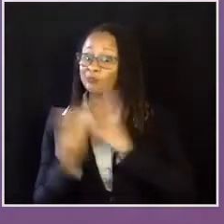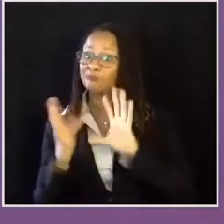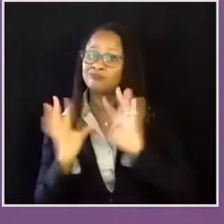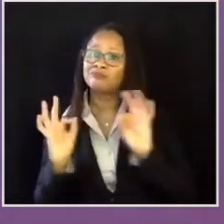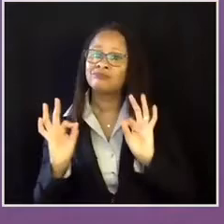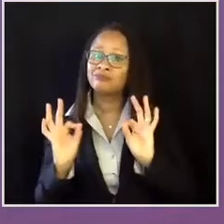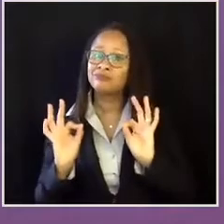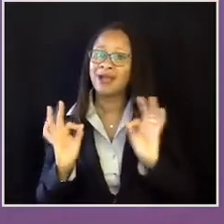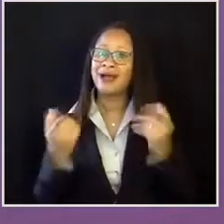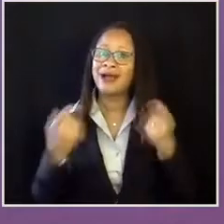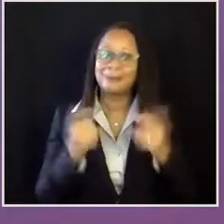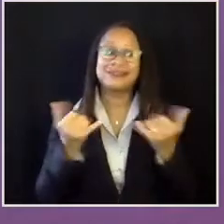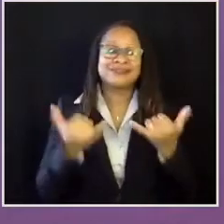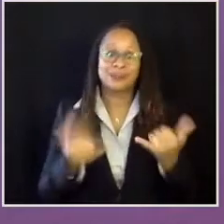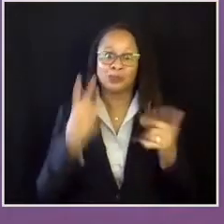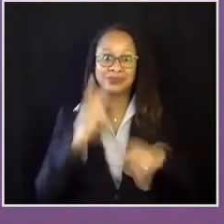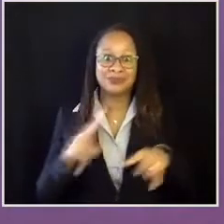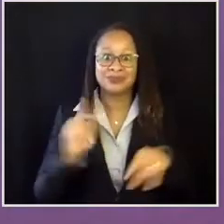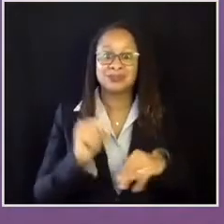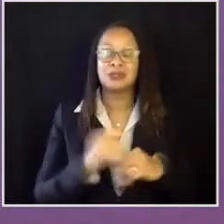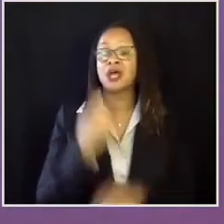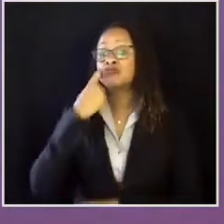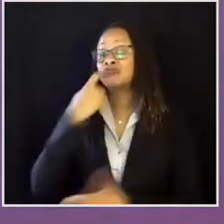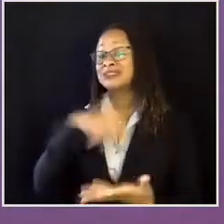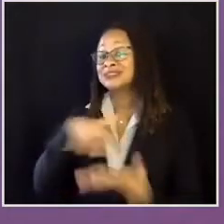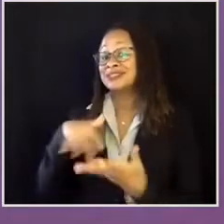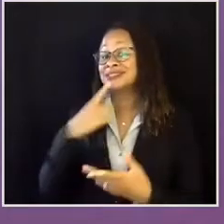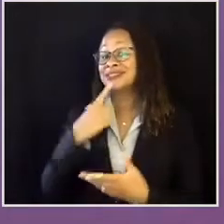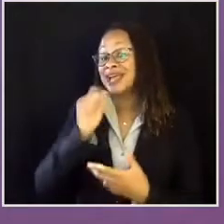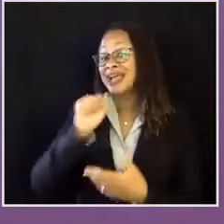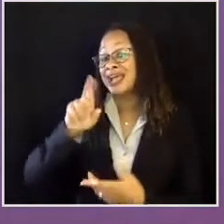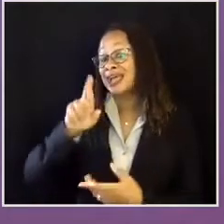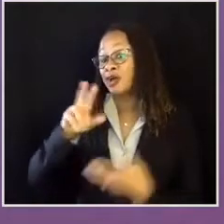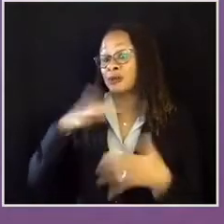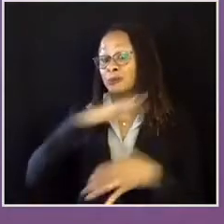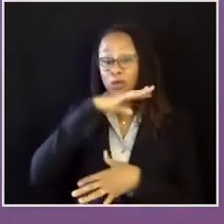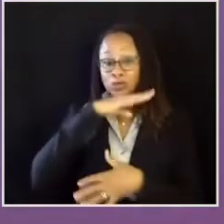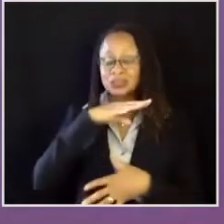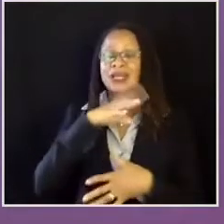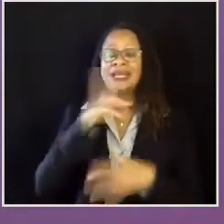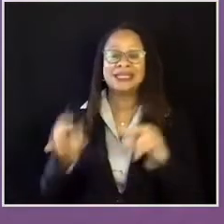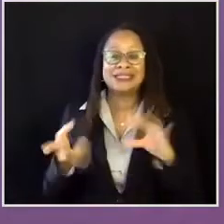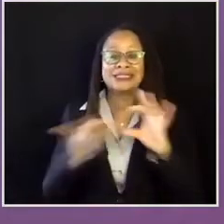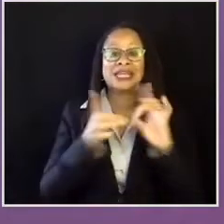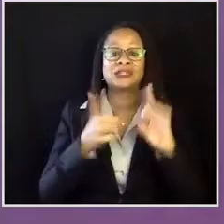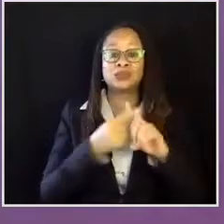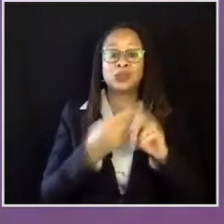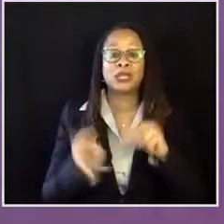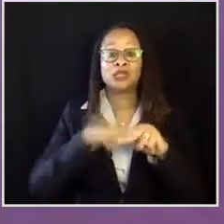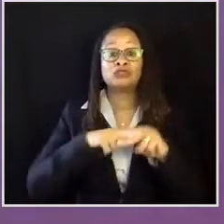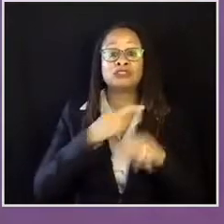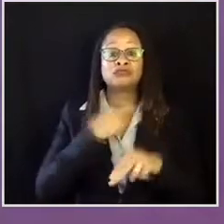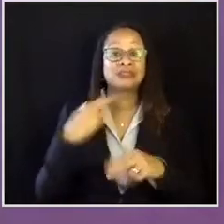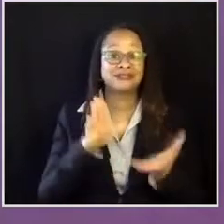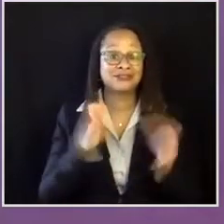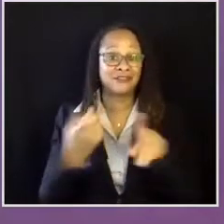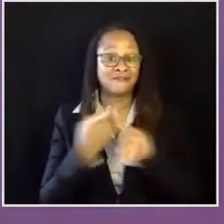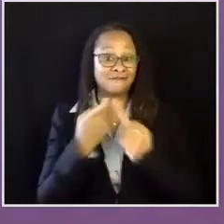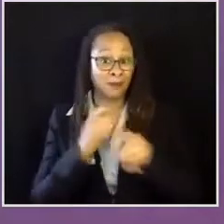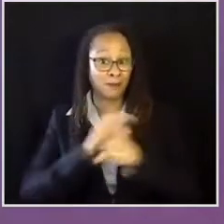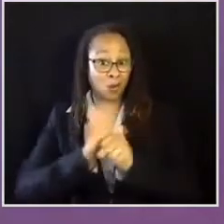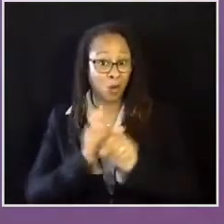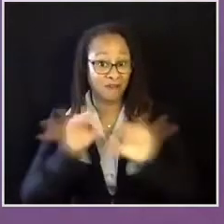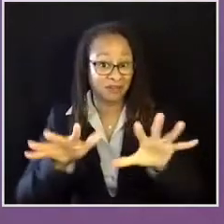A recent study showed air pollution is linked with increased risk of death from COVID-19.